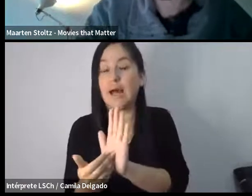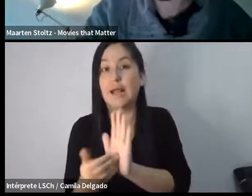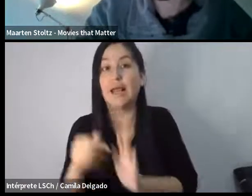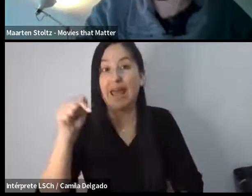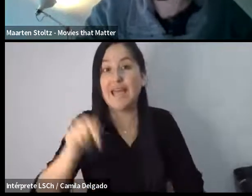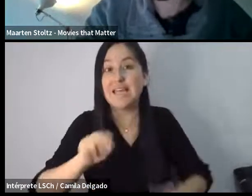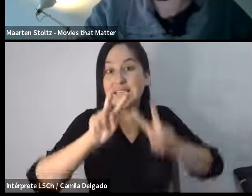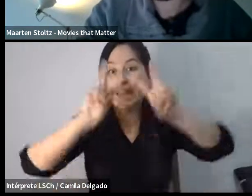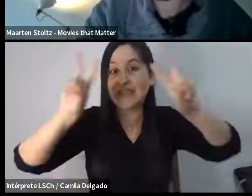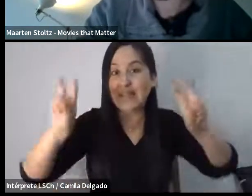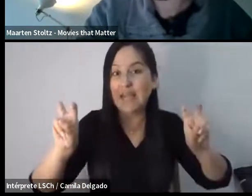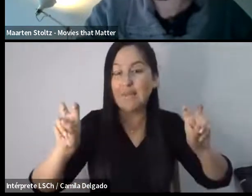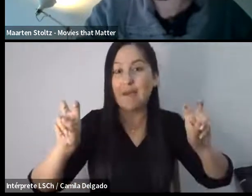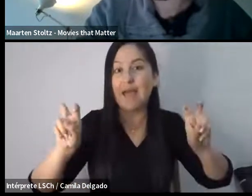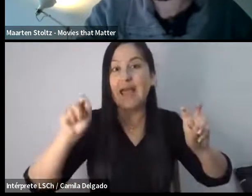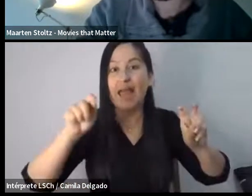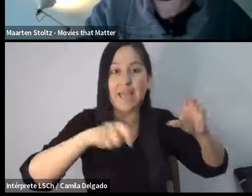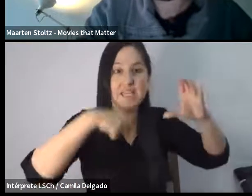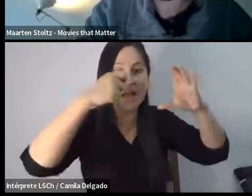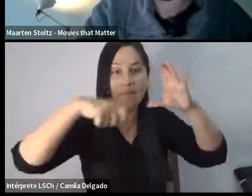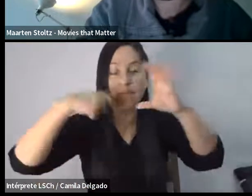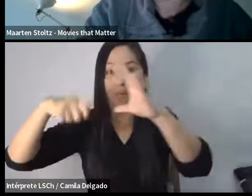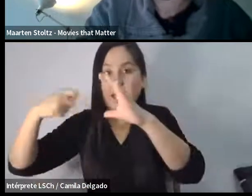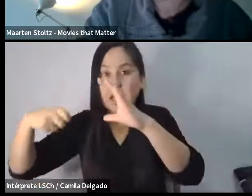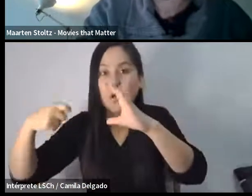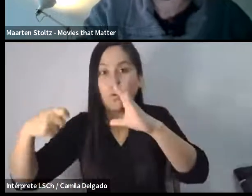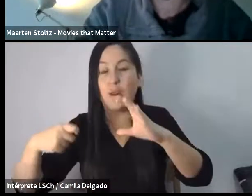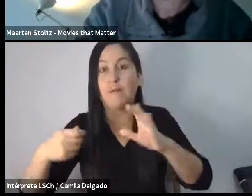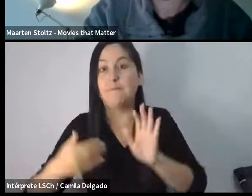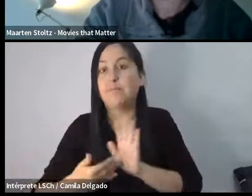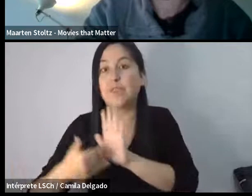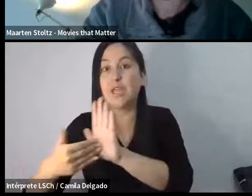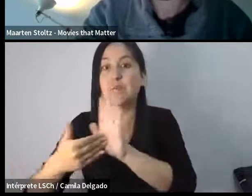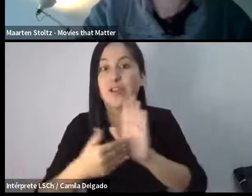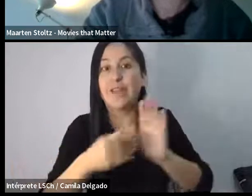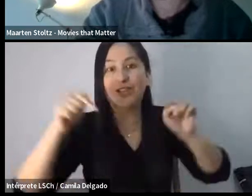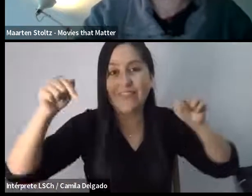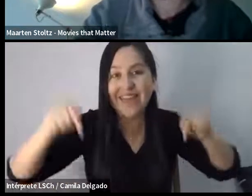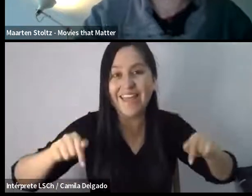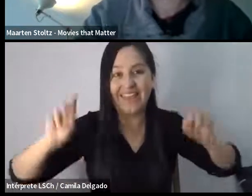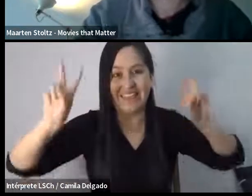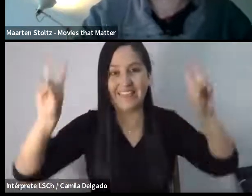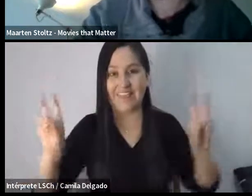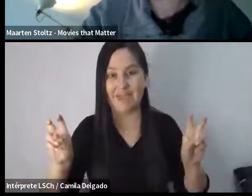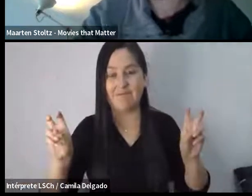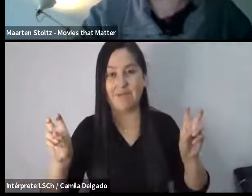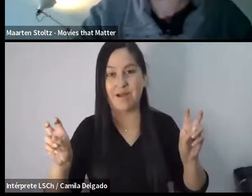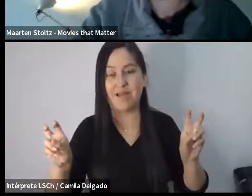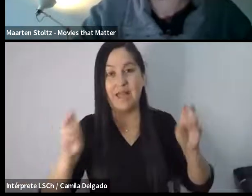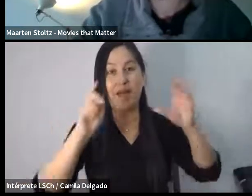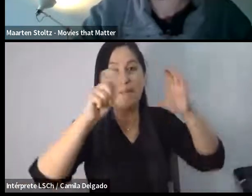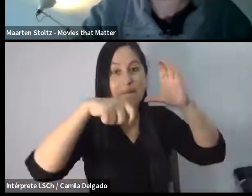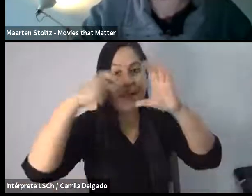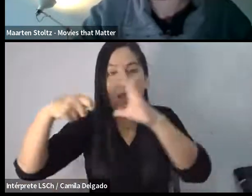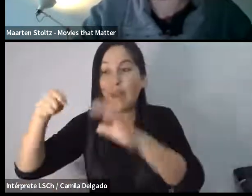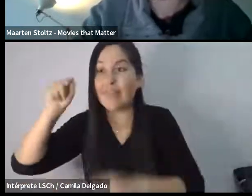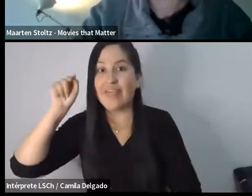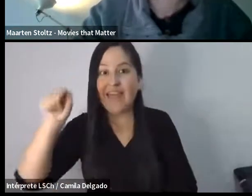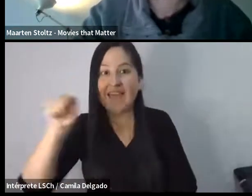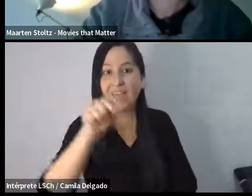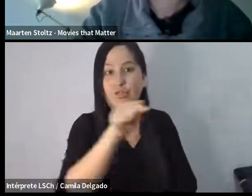specific category. So it's great to see that the films from these countries are actually existing and they are really